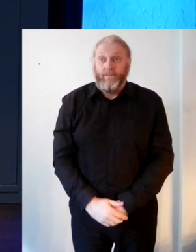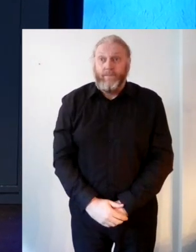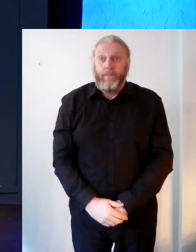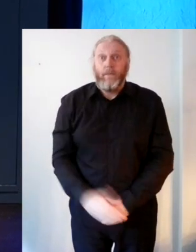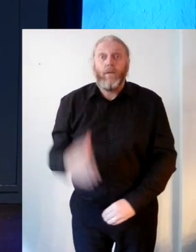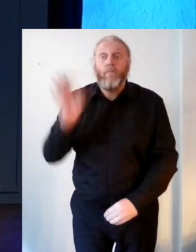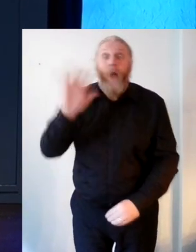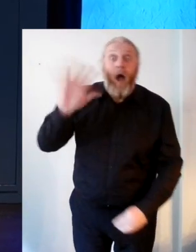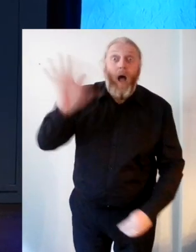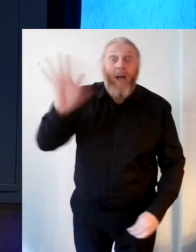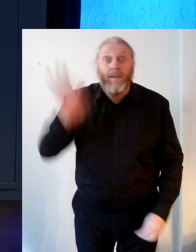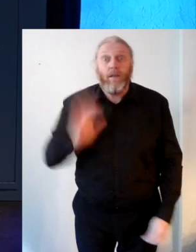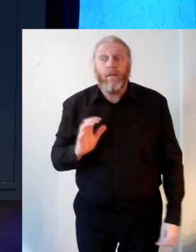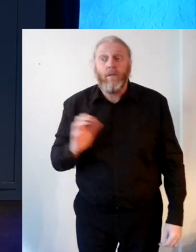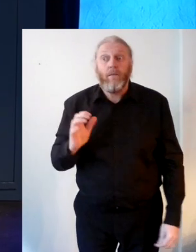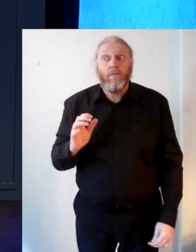Goodbye.